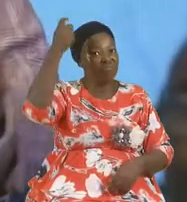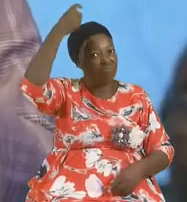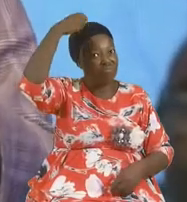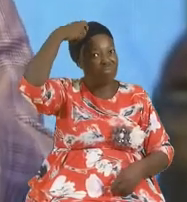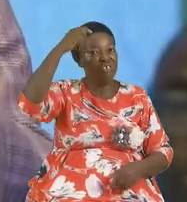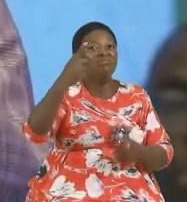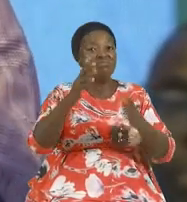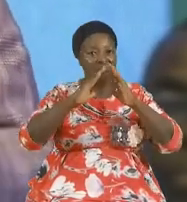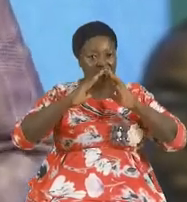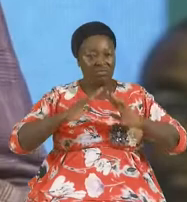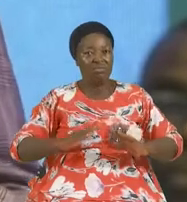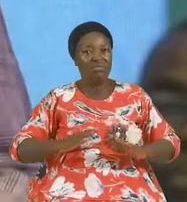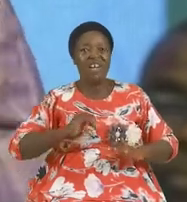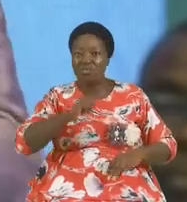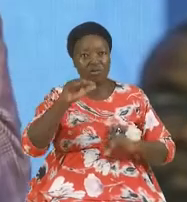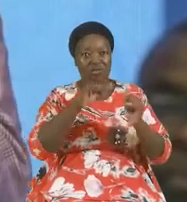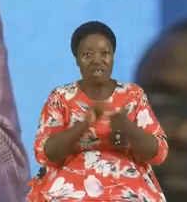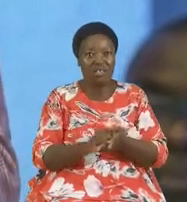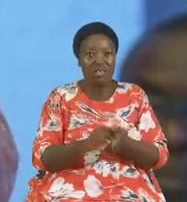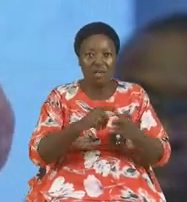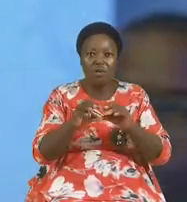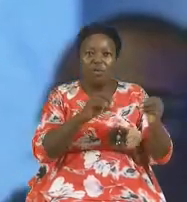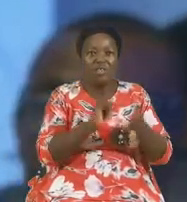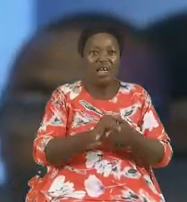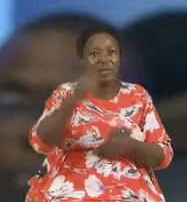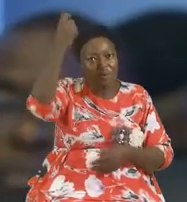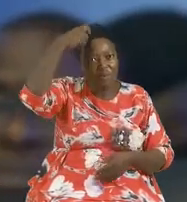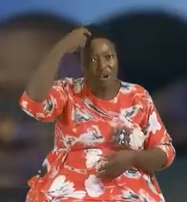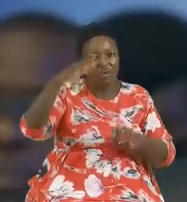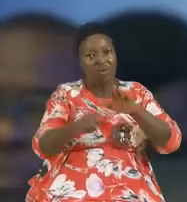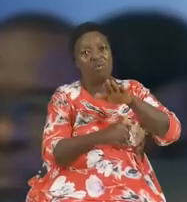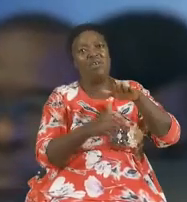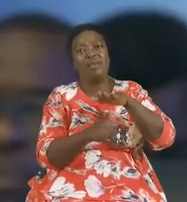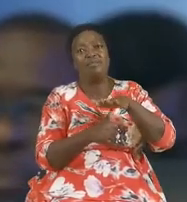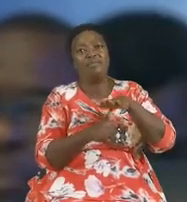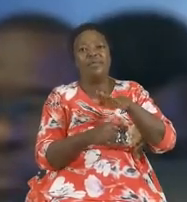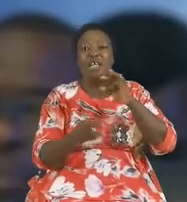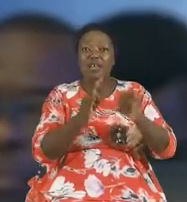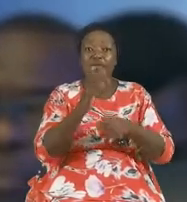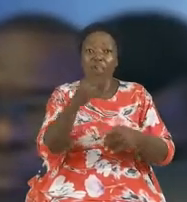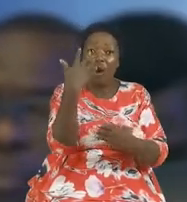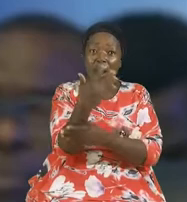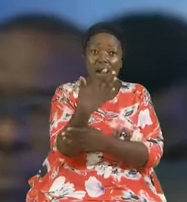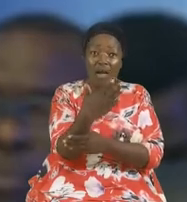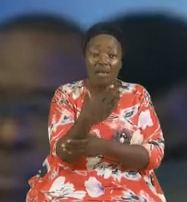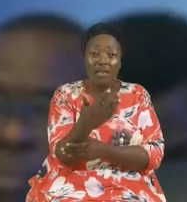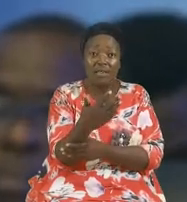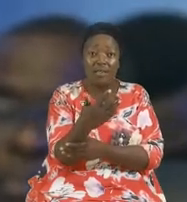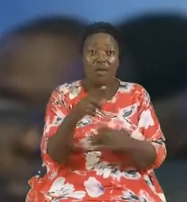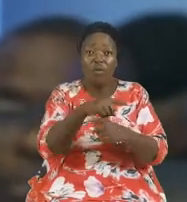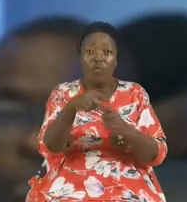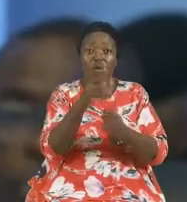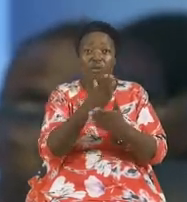like madness? And then you say, brain, cool down. I'm not going to do that. You put that brain